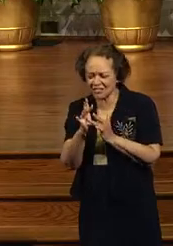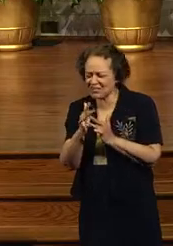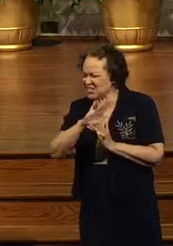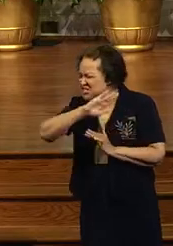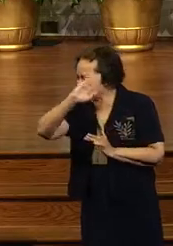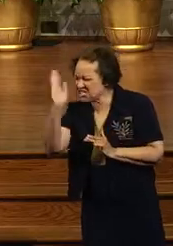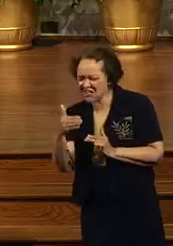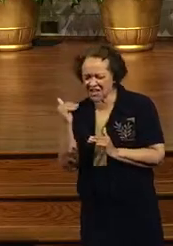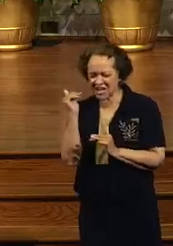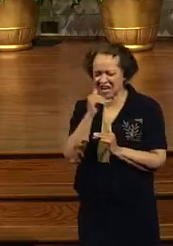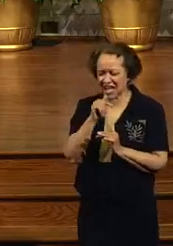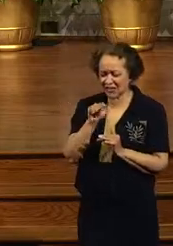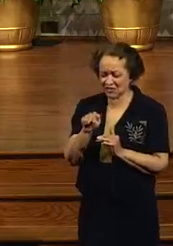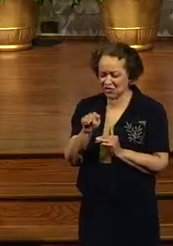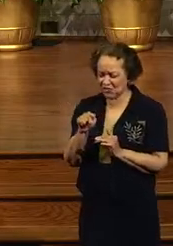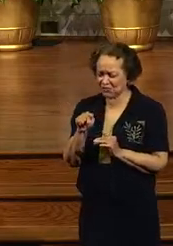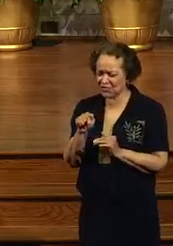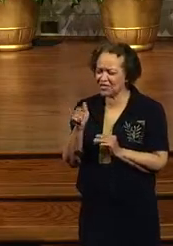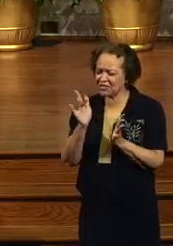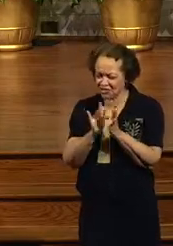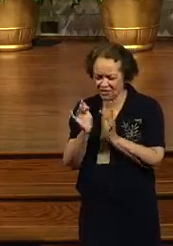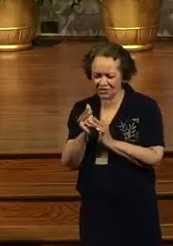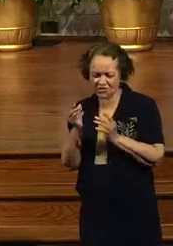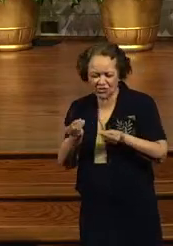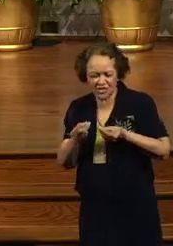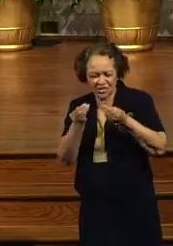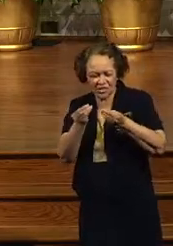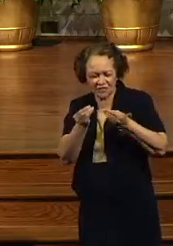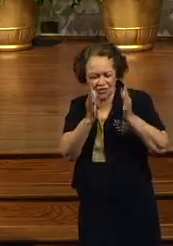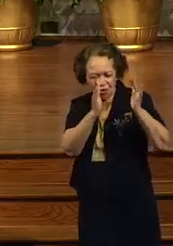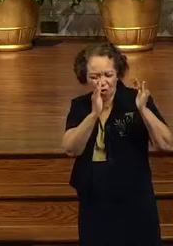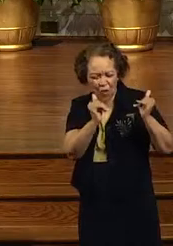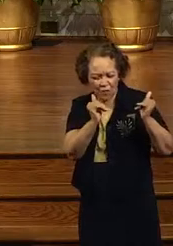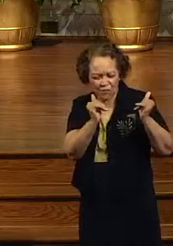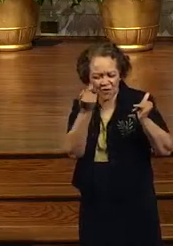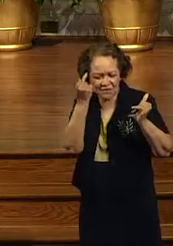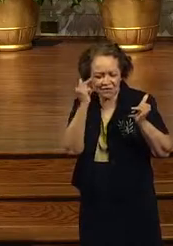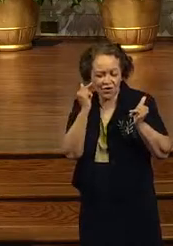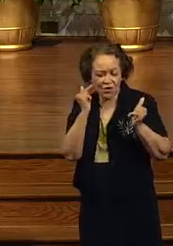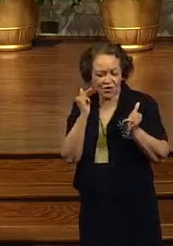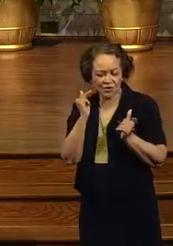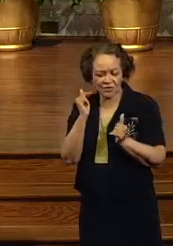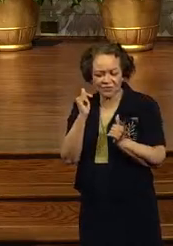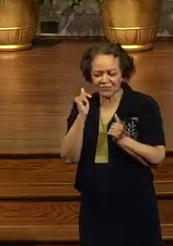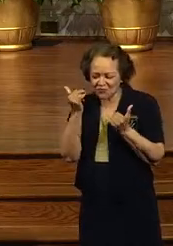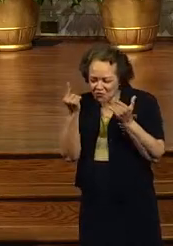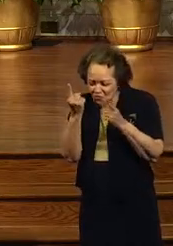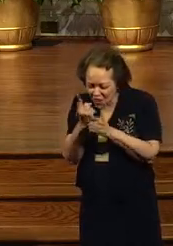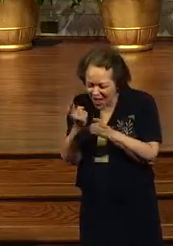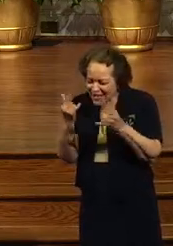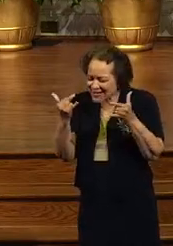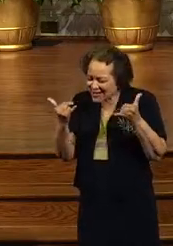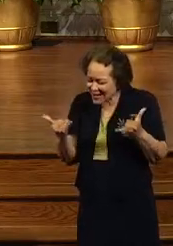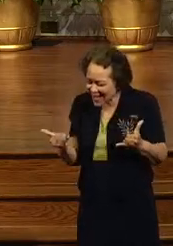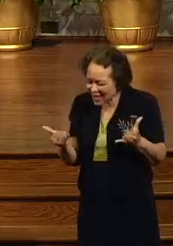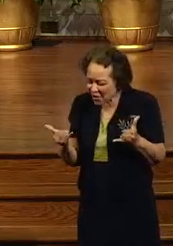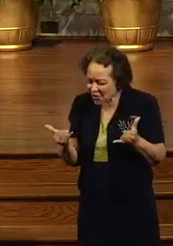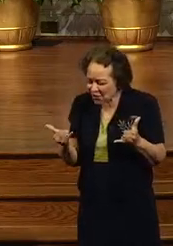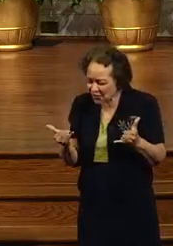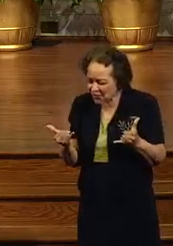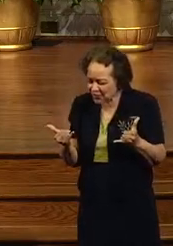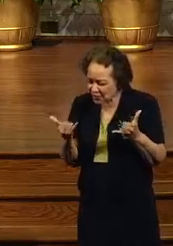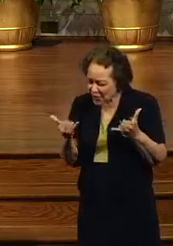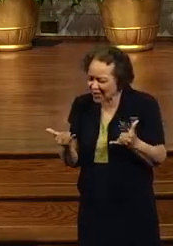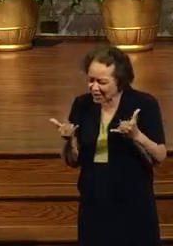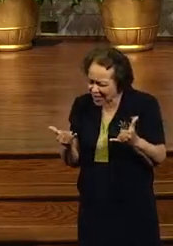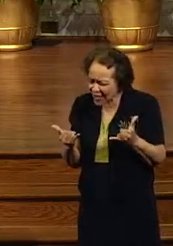this book, he will give you hope for tomorrow. When you read this book, no, he will give you hope for right now. Because right now you're going